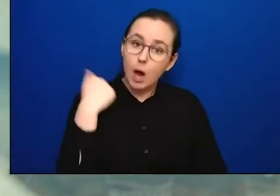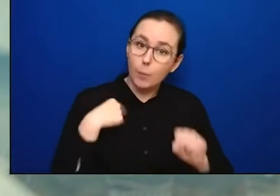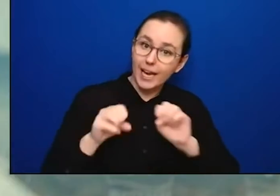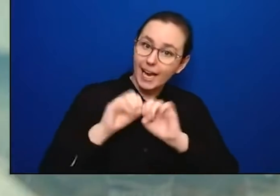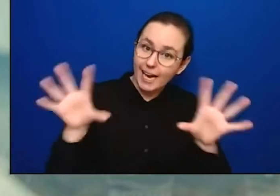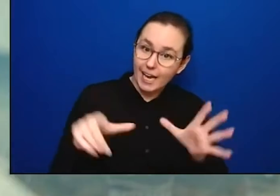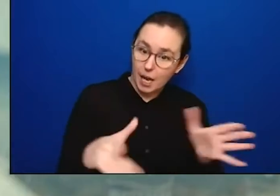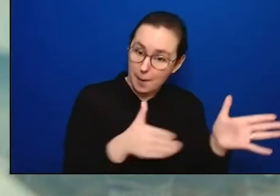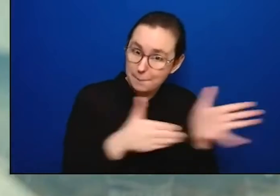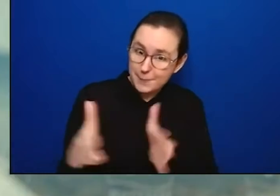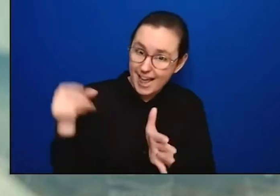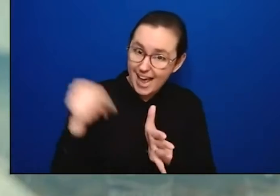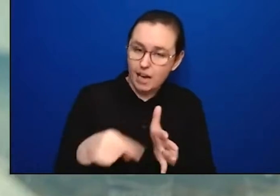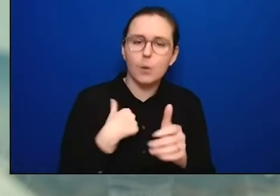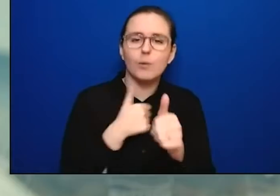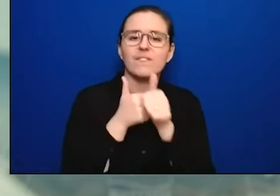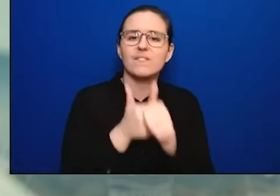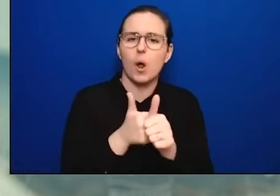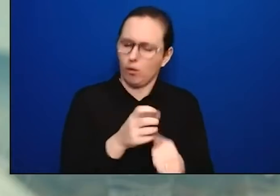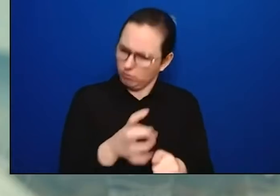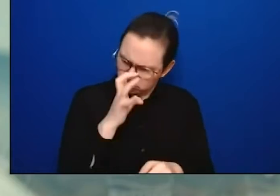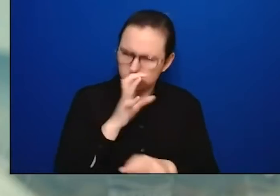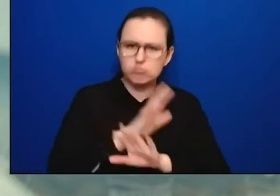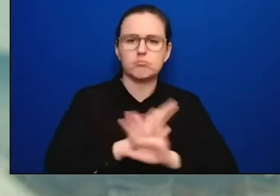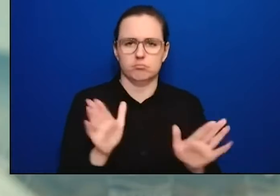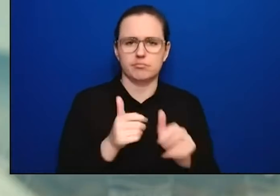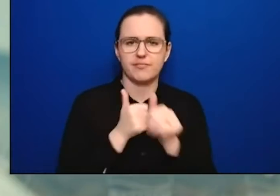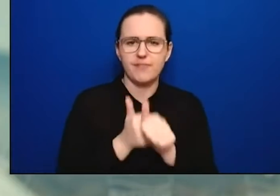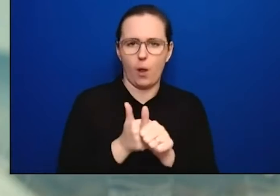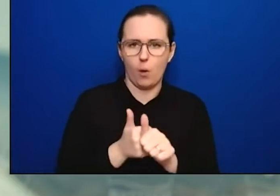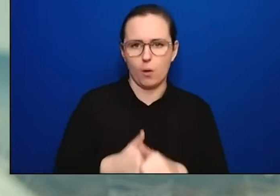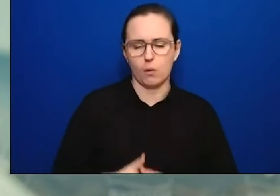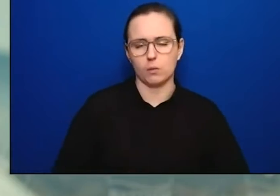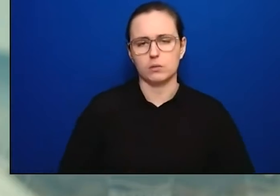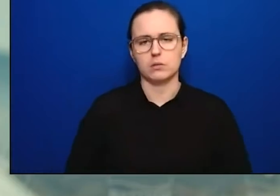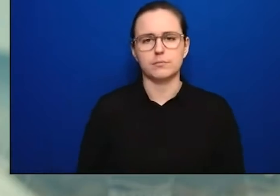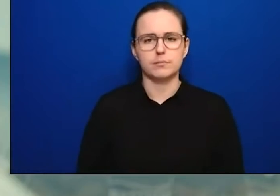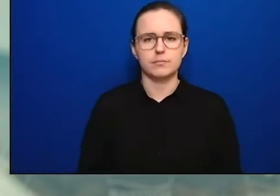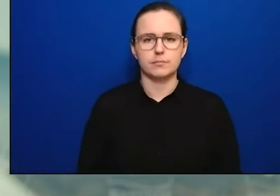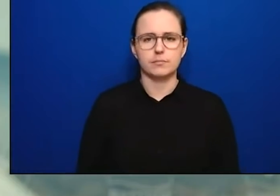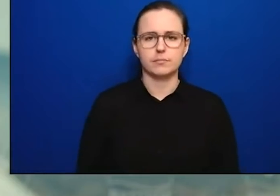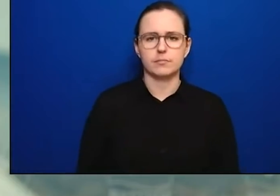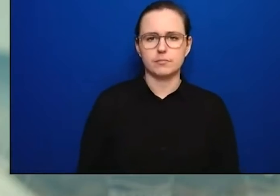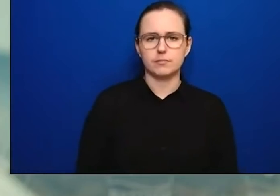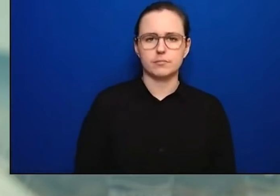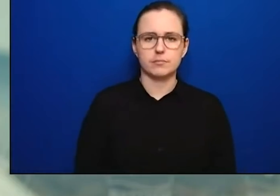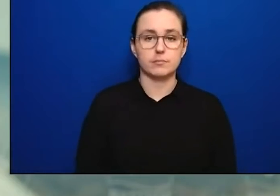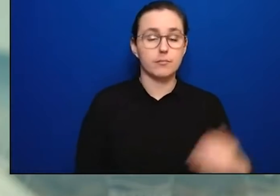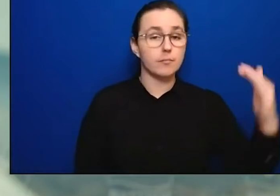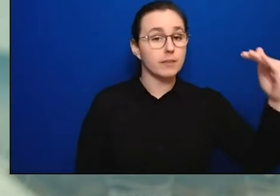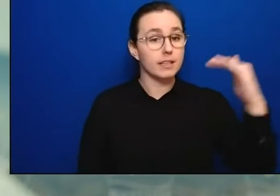to, and that's why we've laid out a detailed plan to do that, and we're following that plan assiduously.